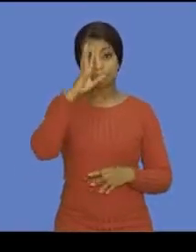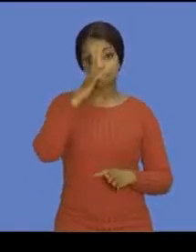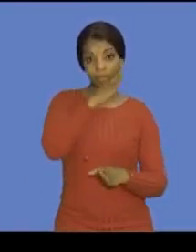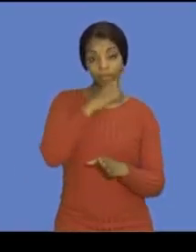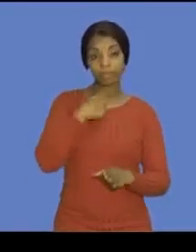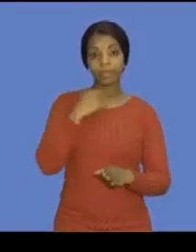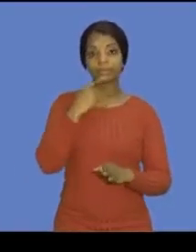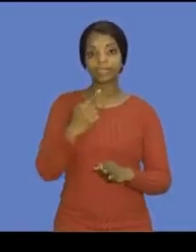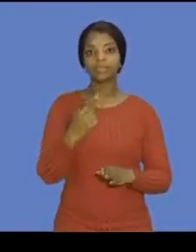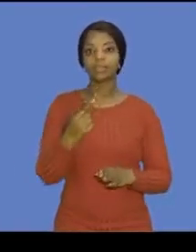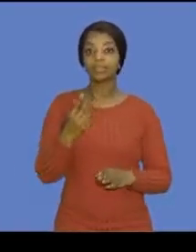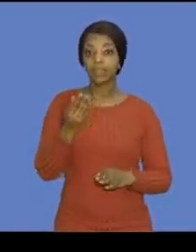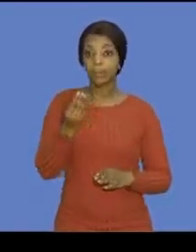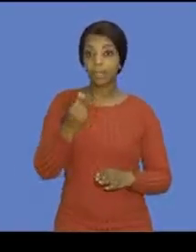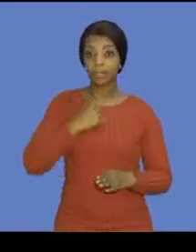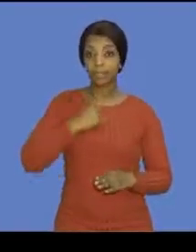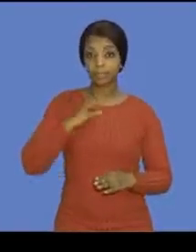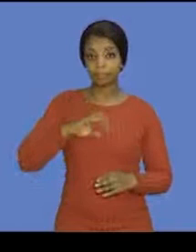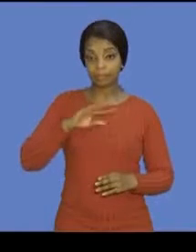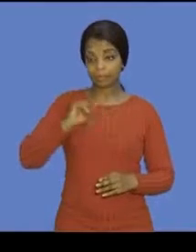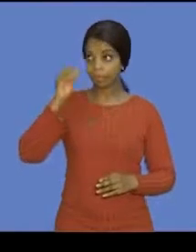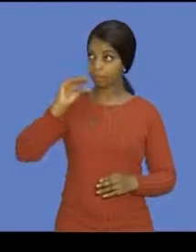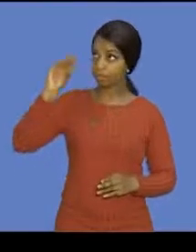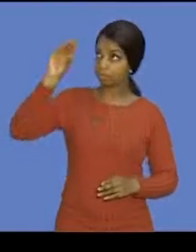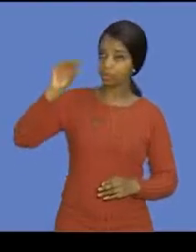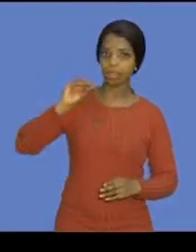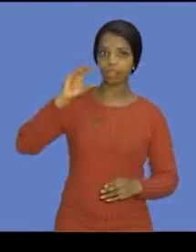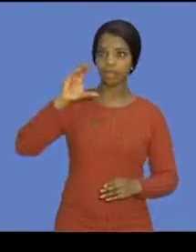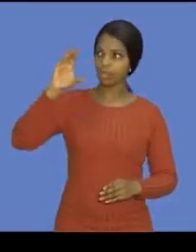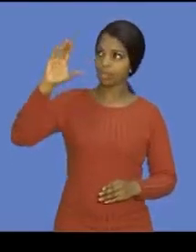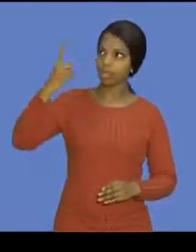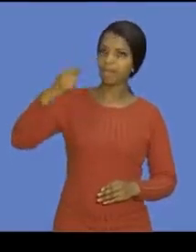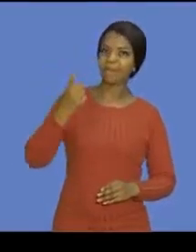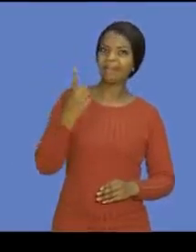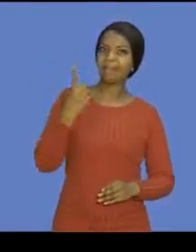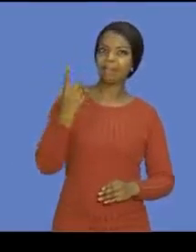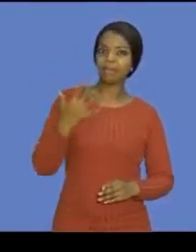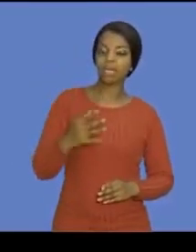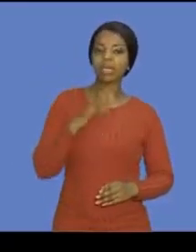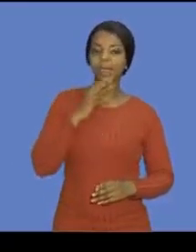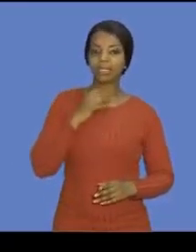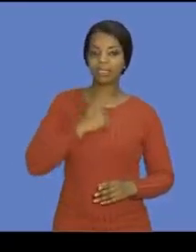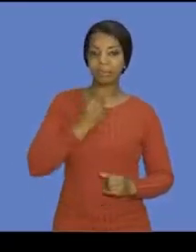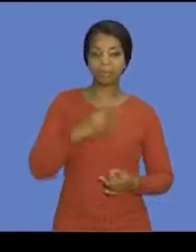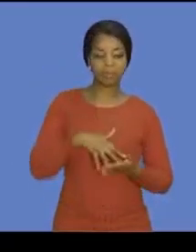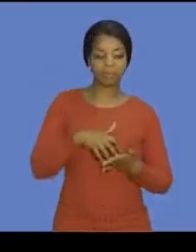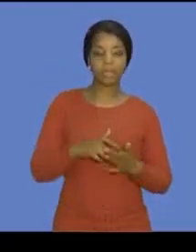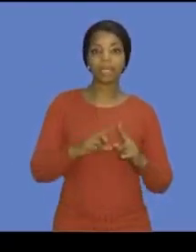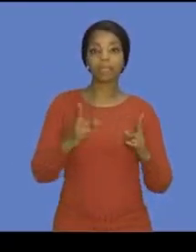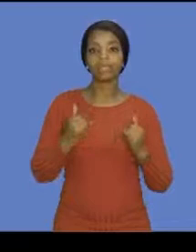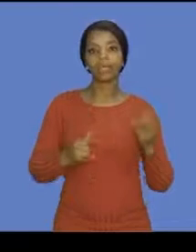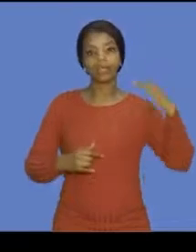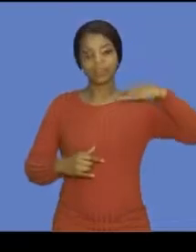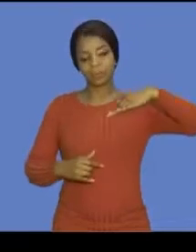pay, it means the currency is weaker. But now, the less you are paying, it means our currency is a bit stronger. So